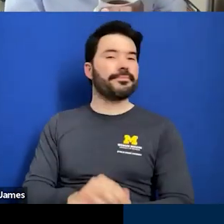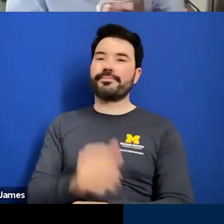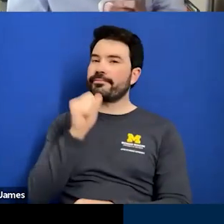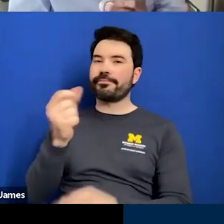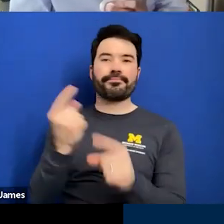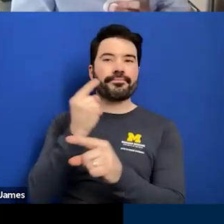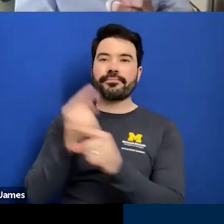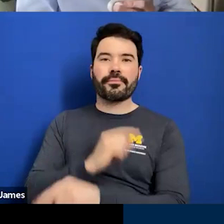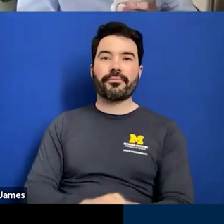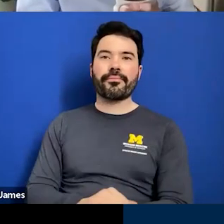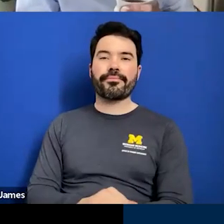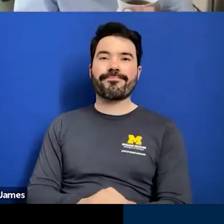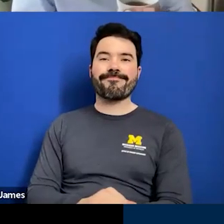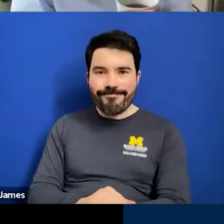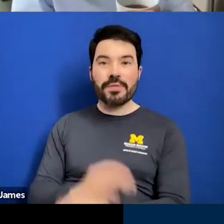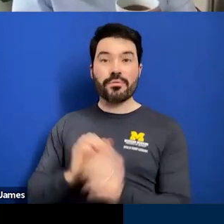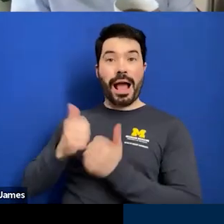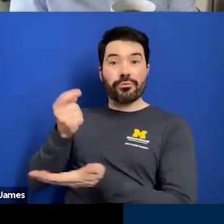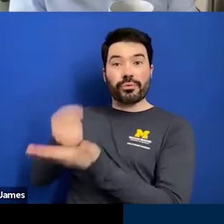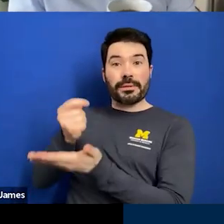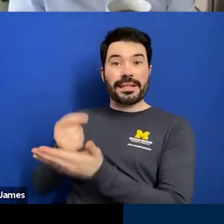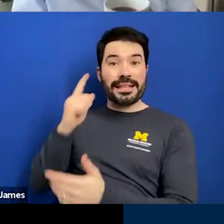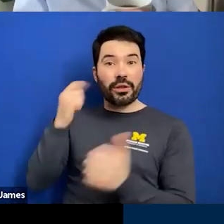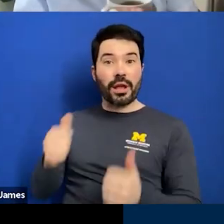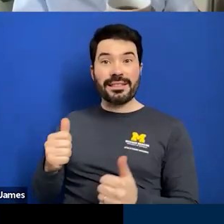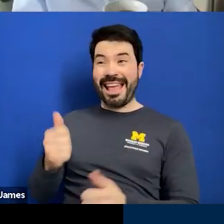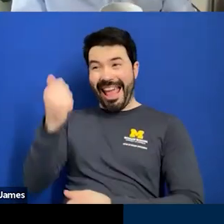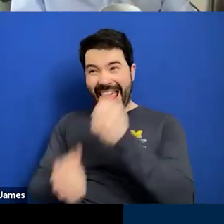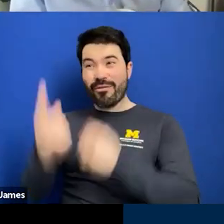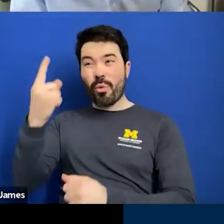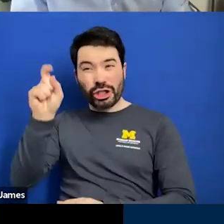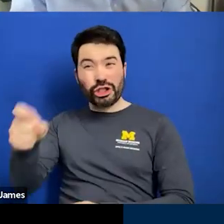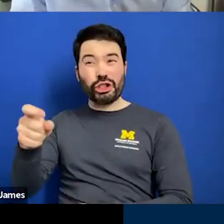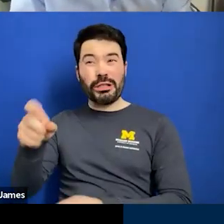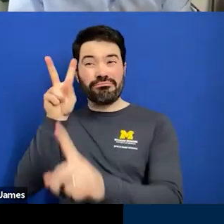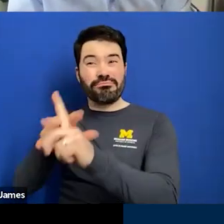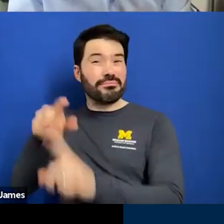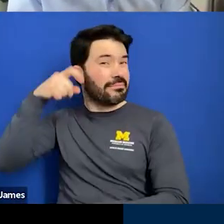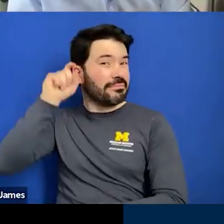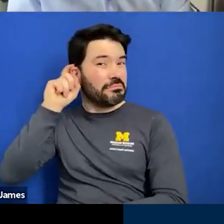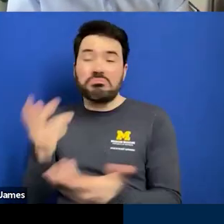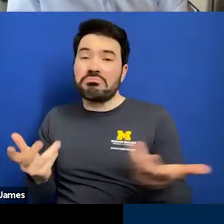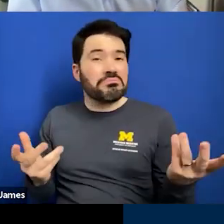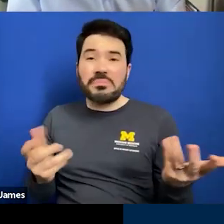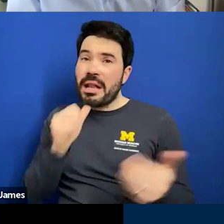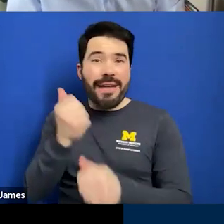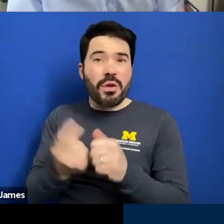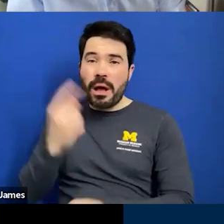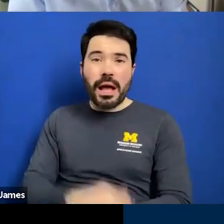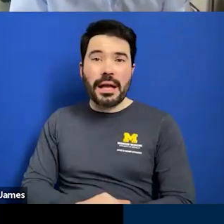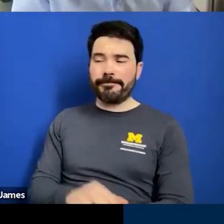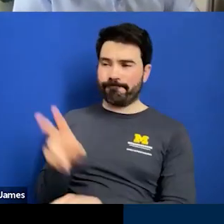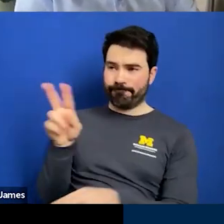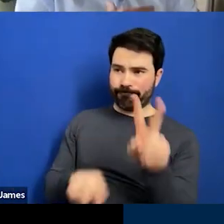So treatment of hearing loss. Not everything needs hearing aids. Not everyone's a great hearing aid candidate. Observation is a very